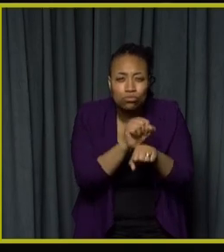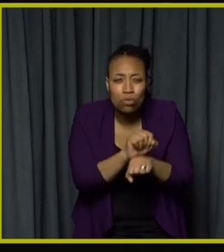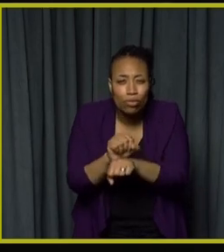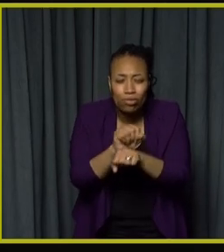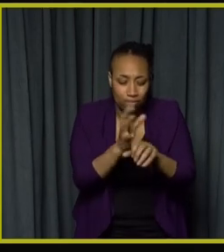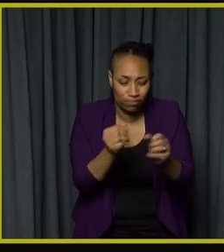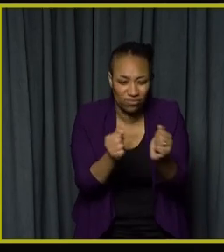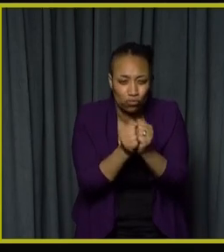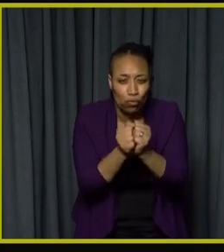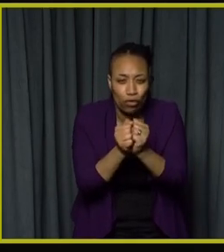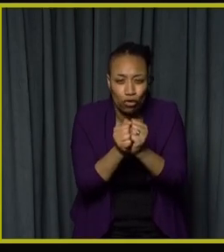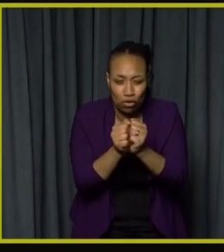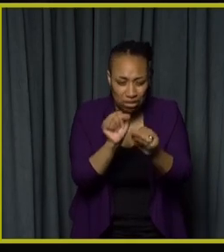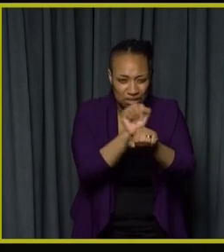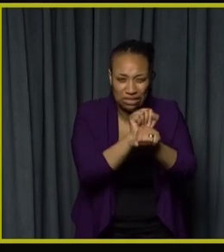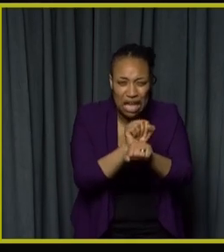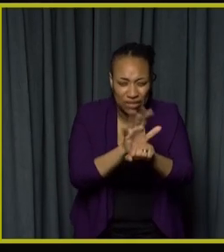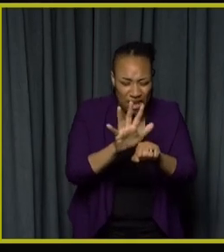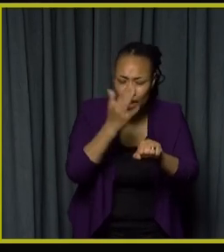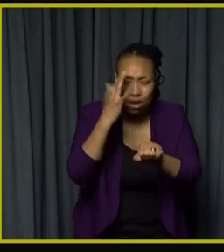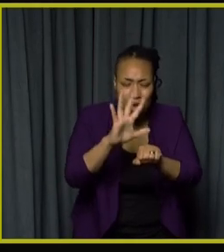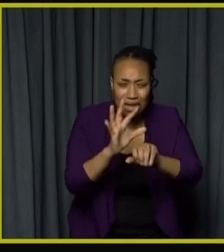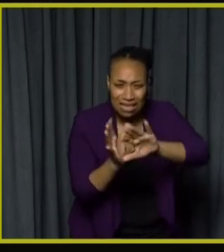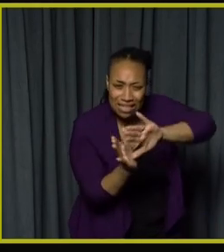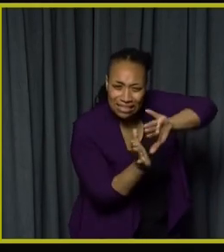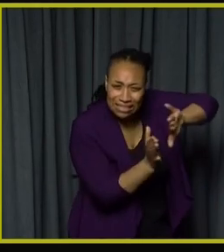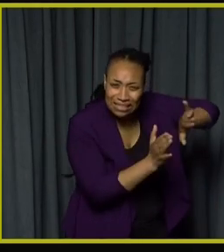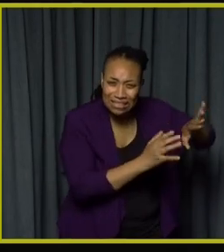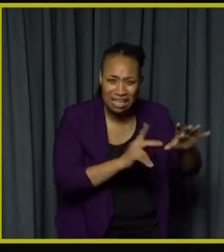terrorist organizations and white supremacy campaigns,